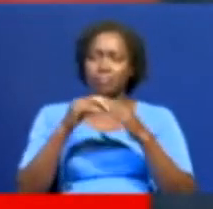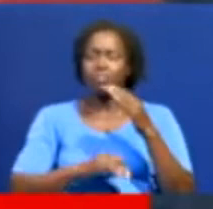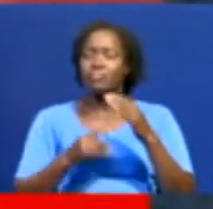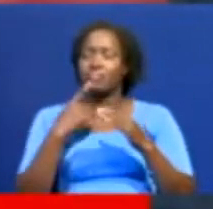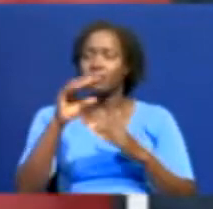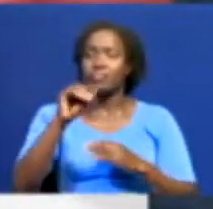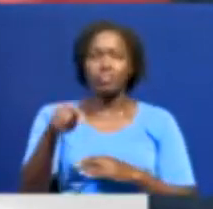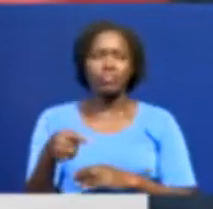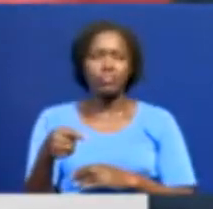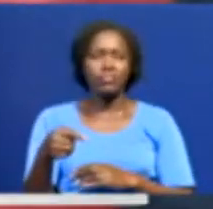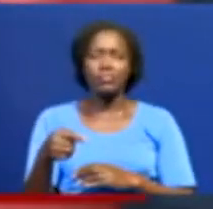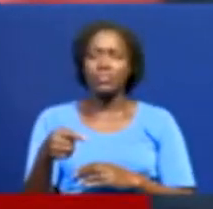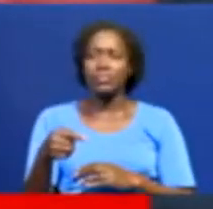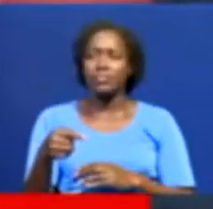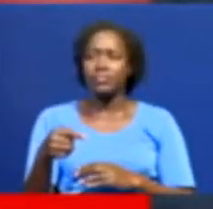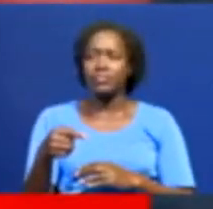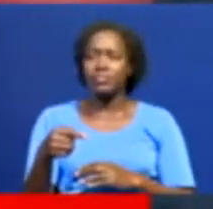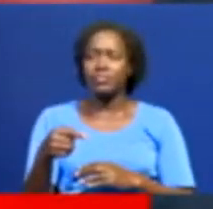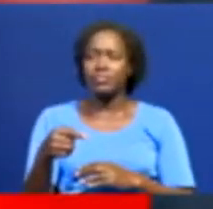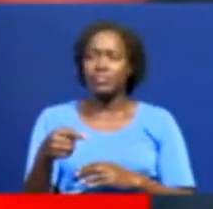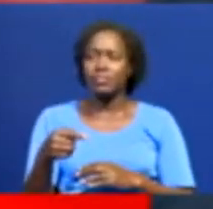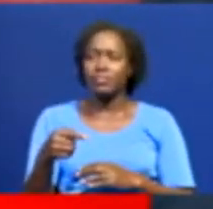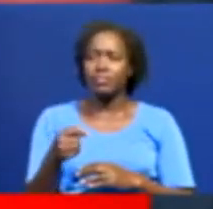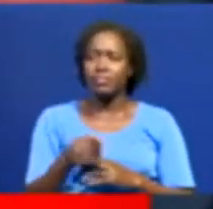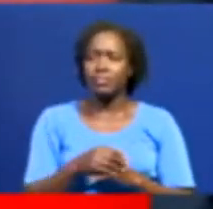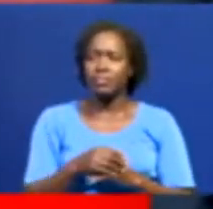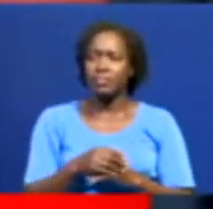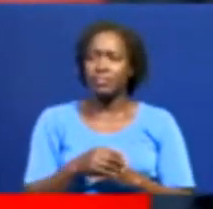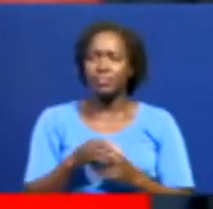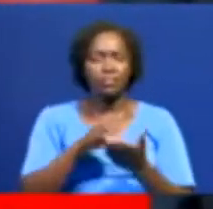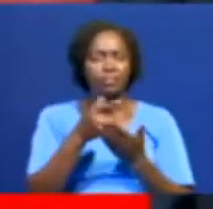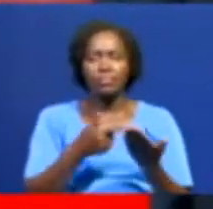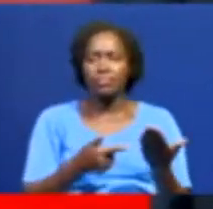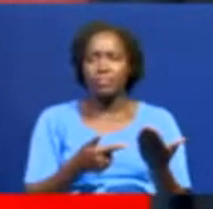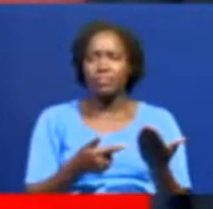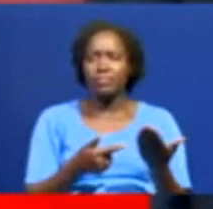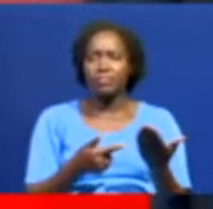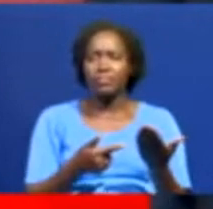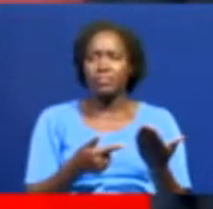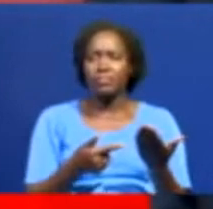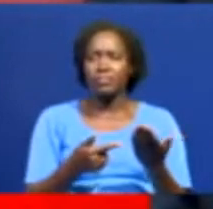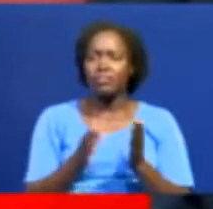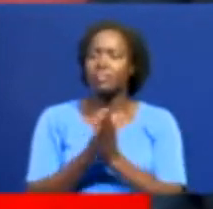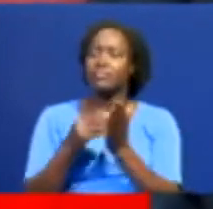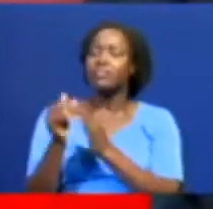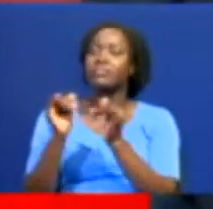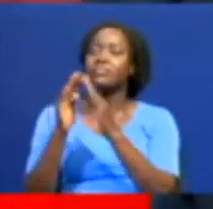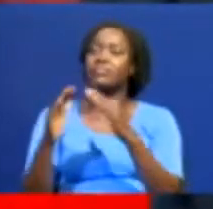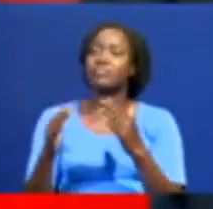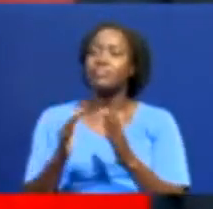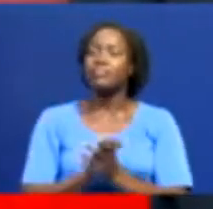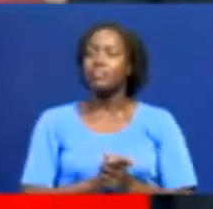are going to get these houses. That's no longer the case. Mm. Yeah. Okay. Yeah. So what's the case? It's 1 ID, one house. Simple as